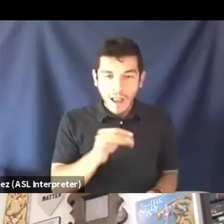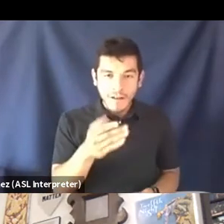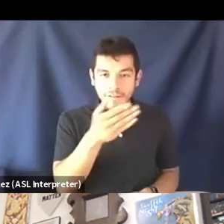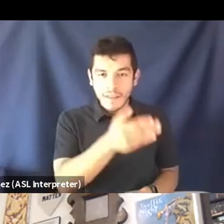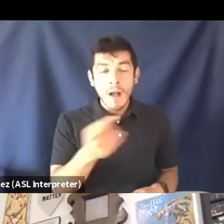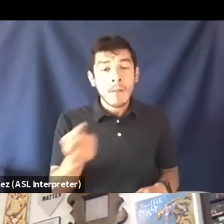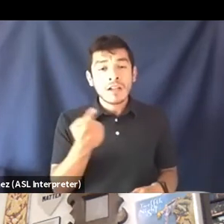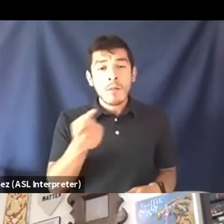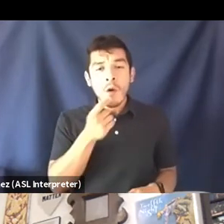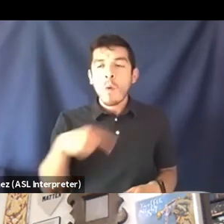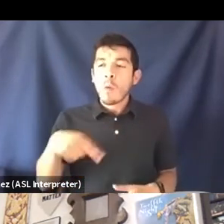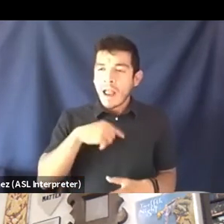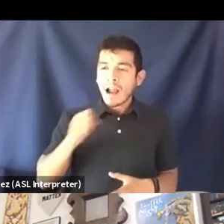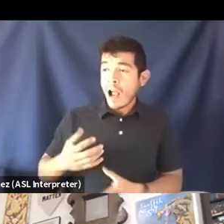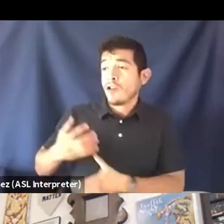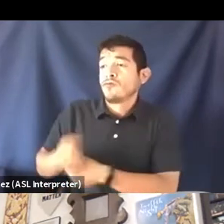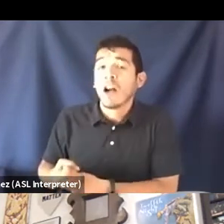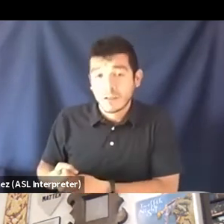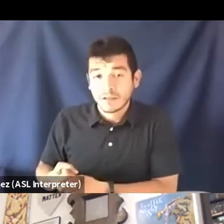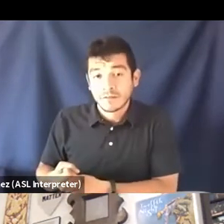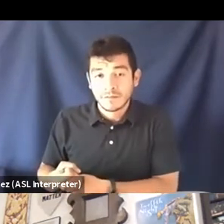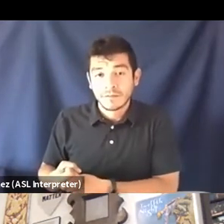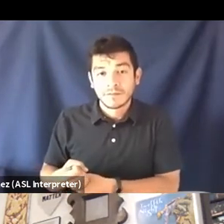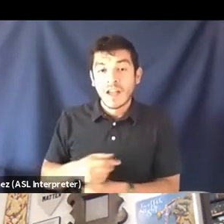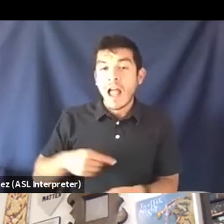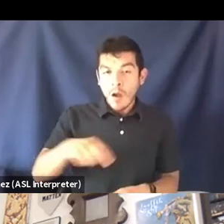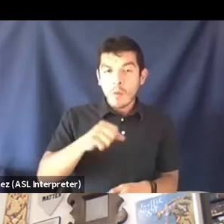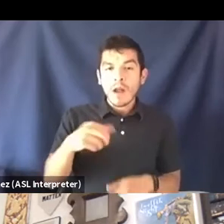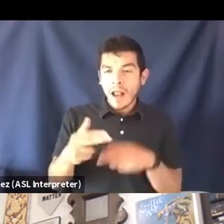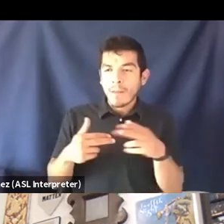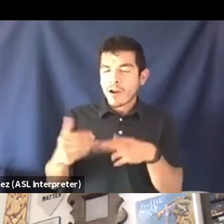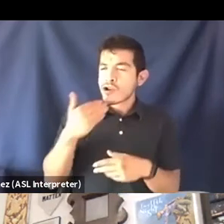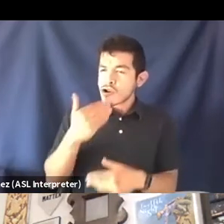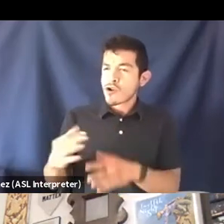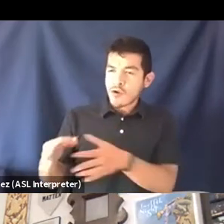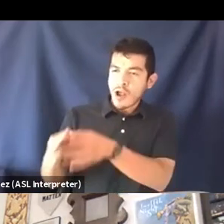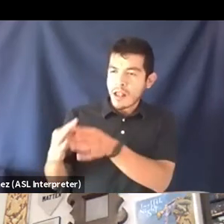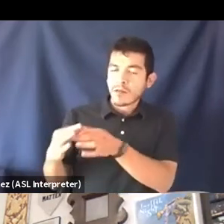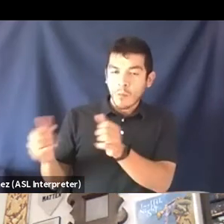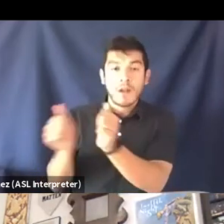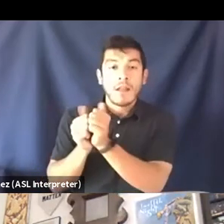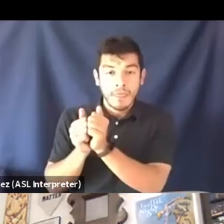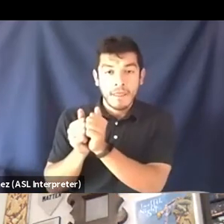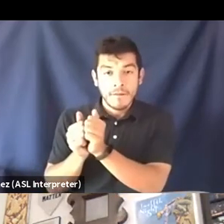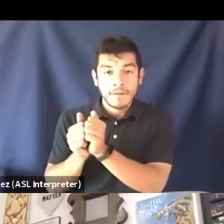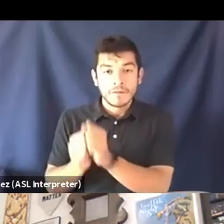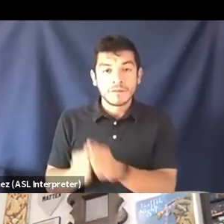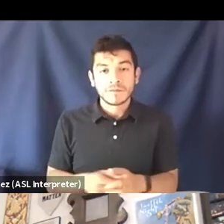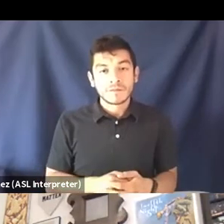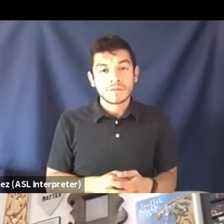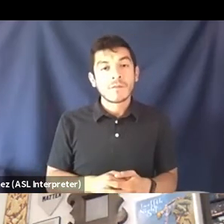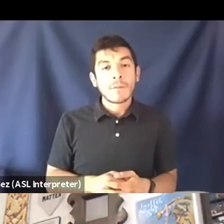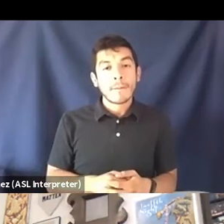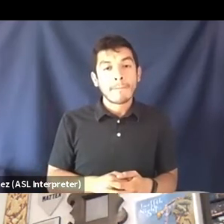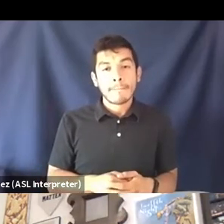trust, that we could trust, and that we could build a long-term relationship with. And so, you know, timing has also been essential in